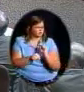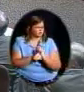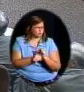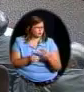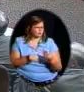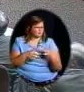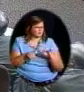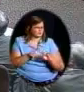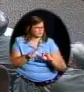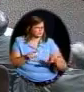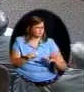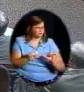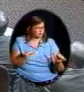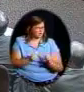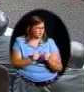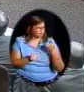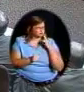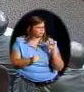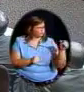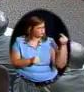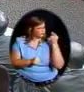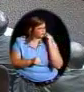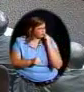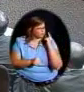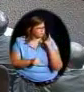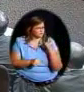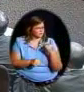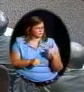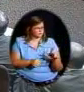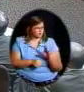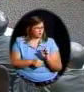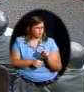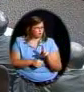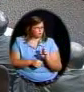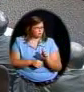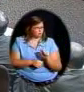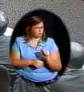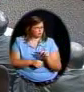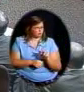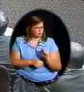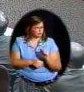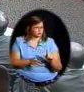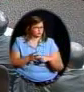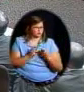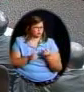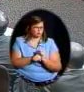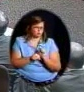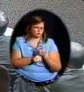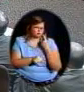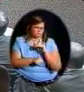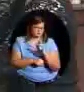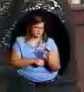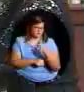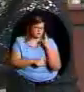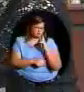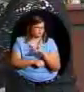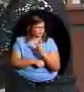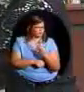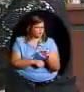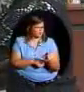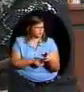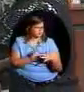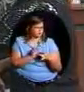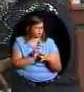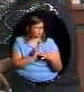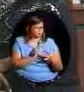county government. Barbara began working for the county in 1998 as human resources consultant and later became